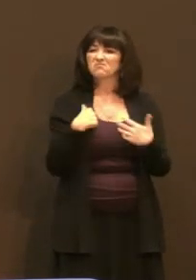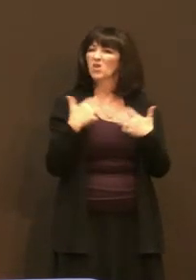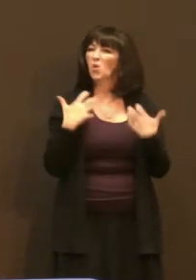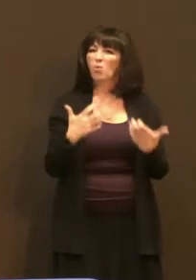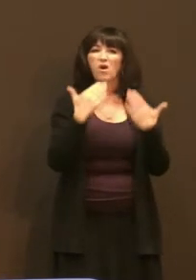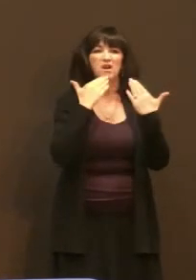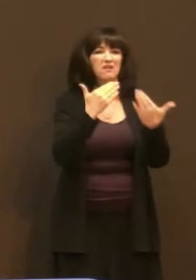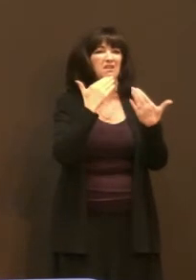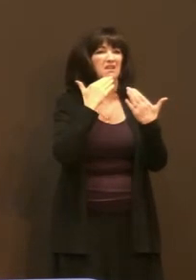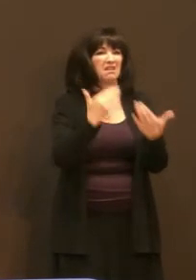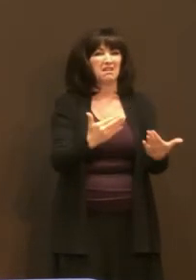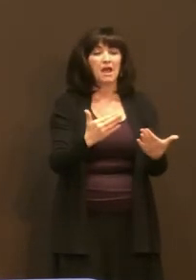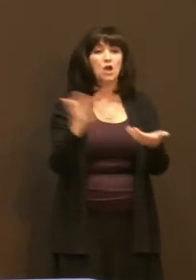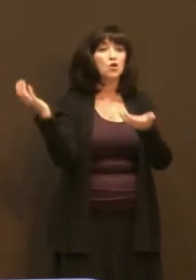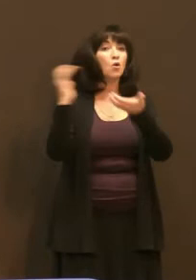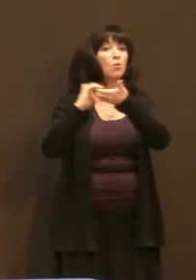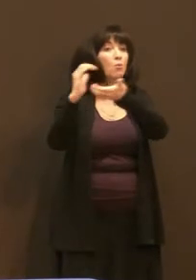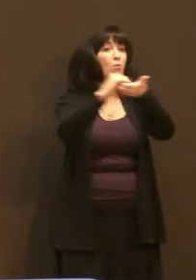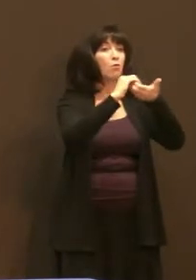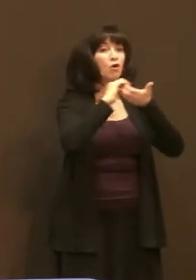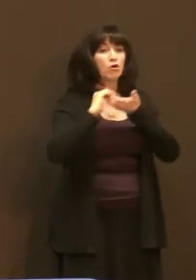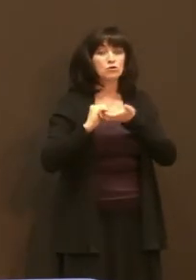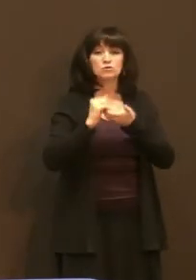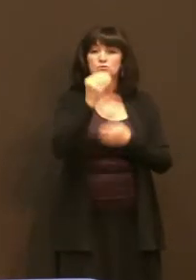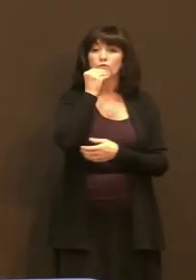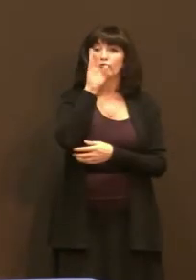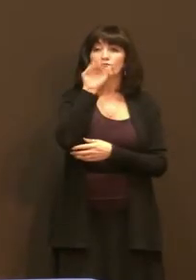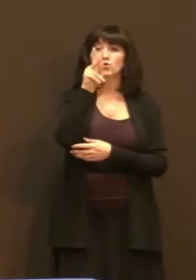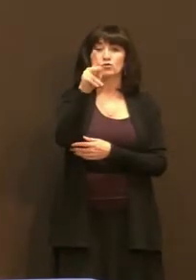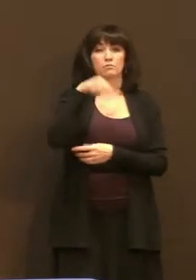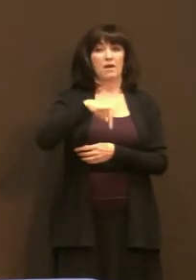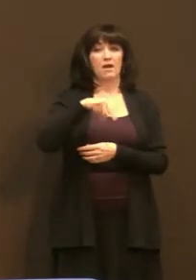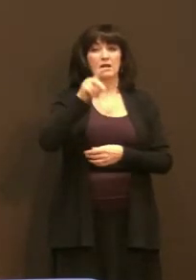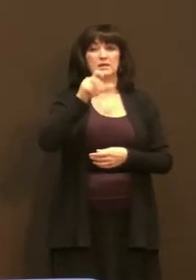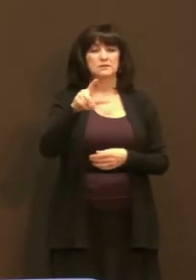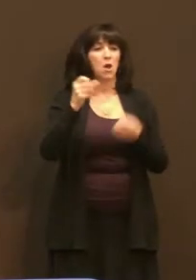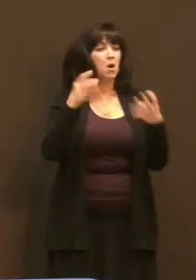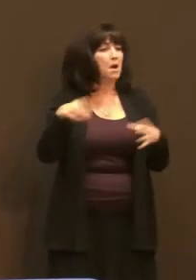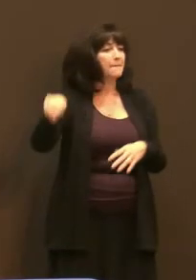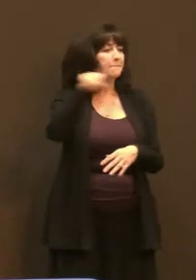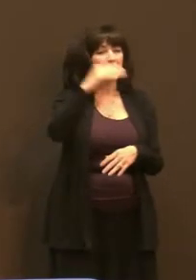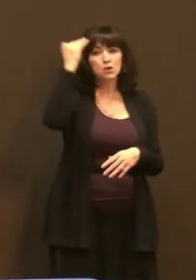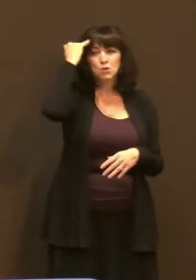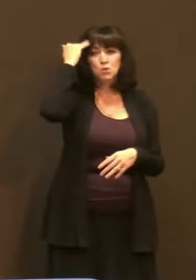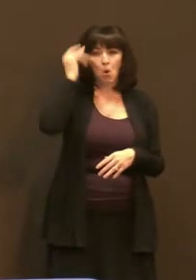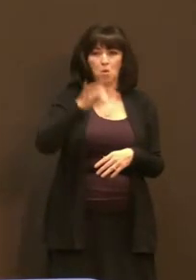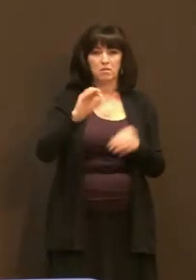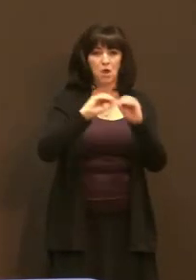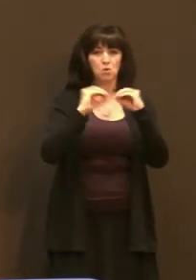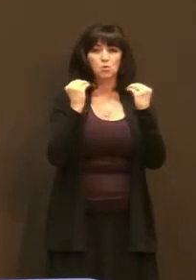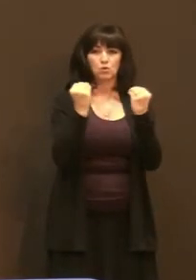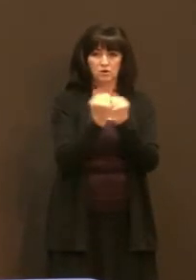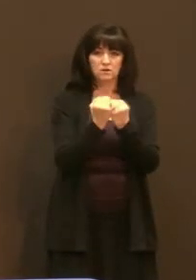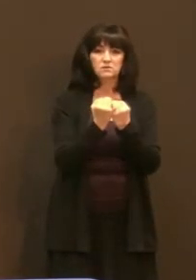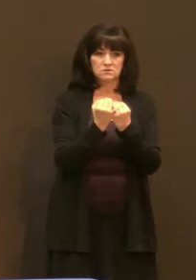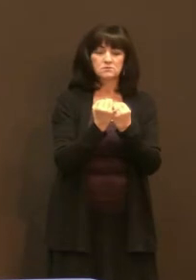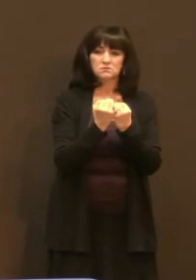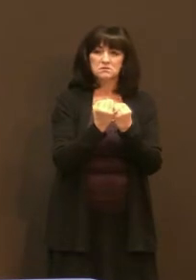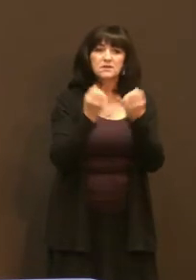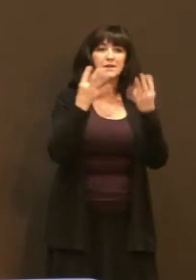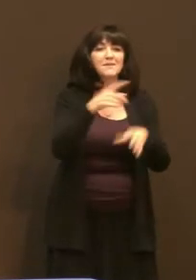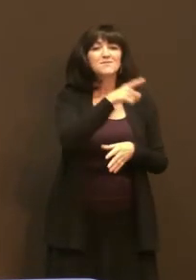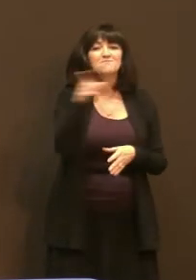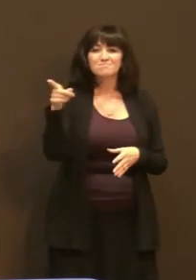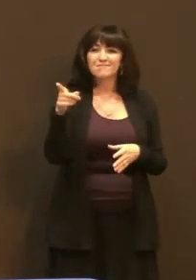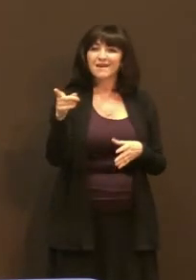state. Food Bank of Delaware, an agency that I know a lot of us are familiar with, a lot of organizations volunteer with them, and hopefully they're